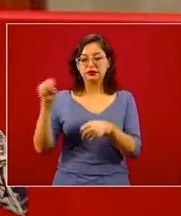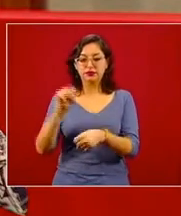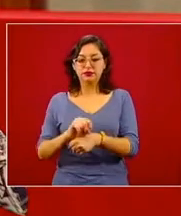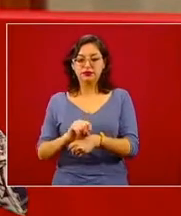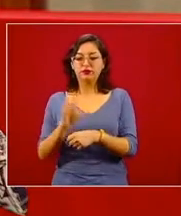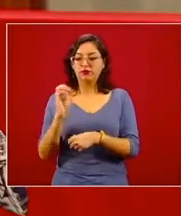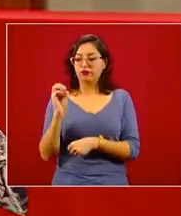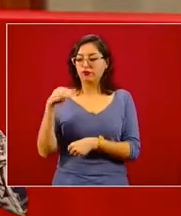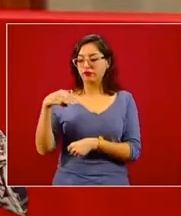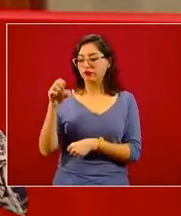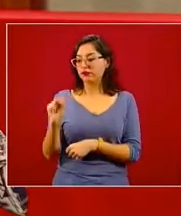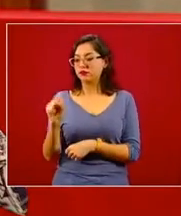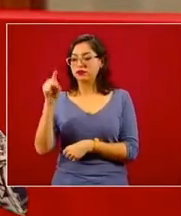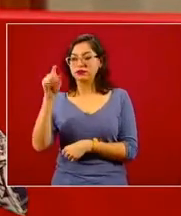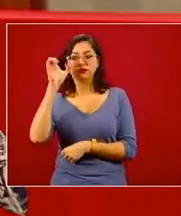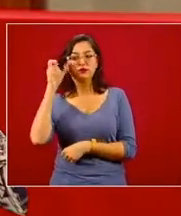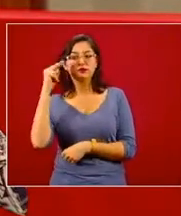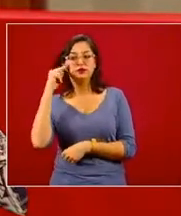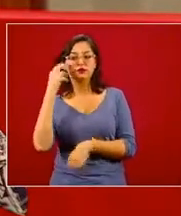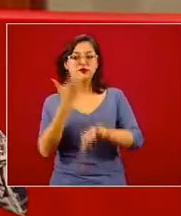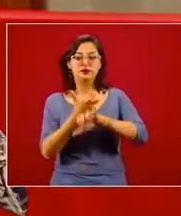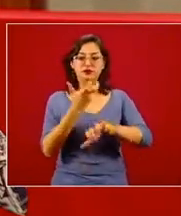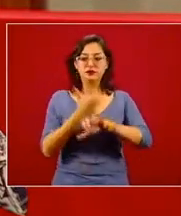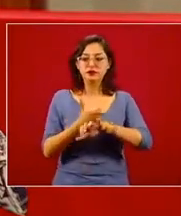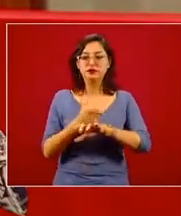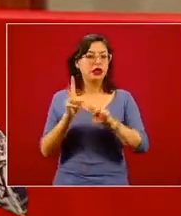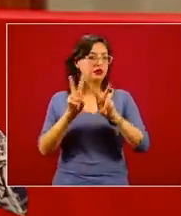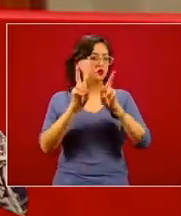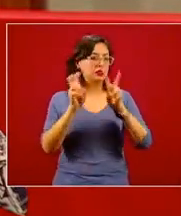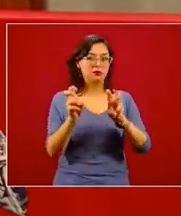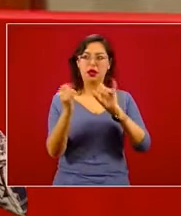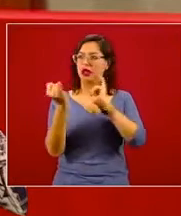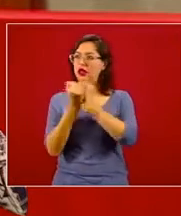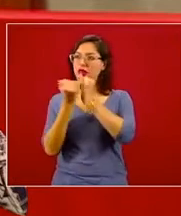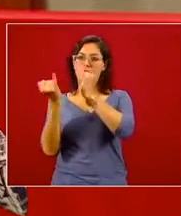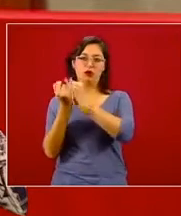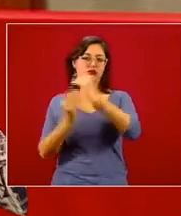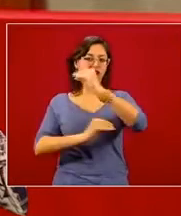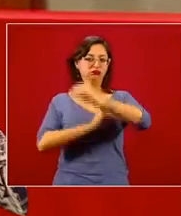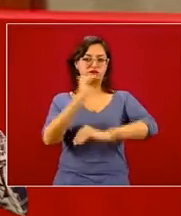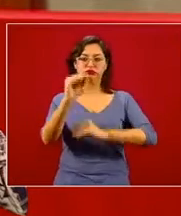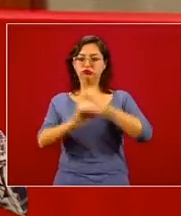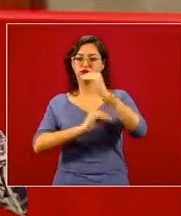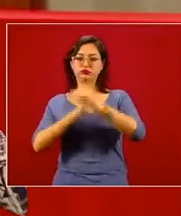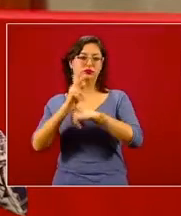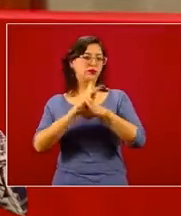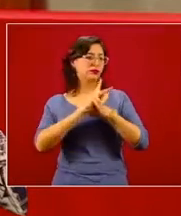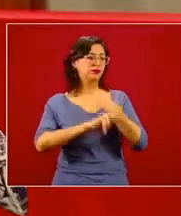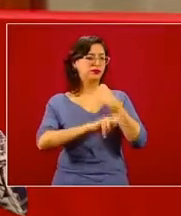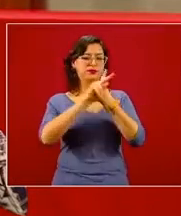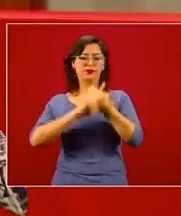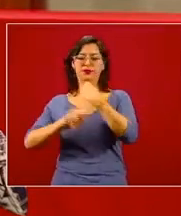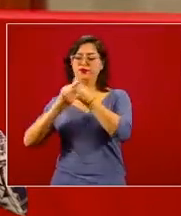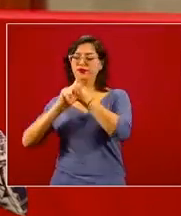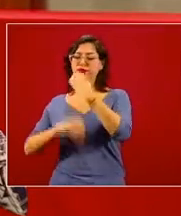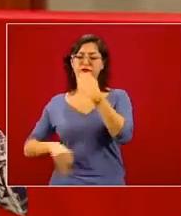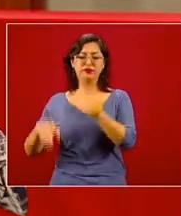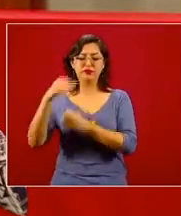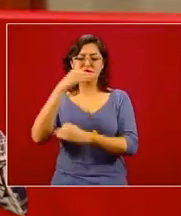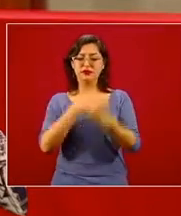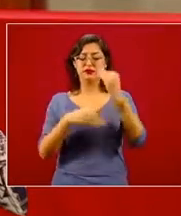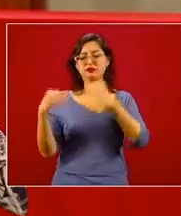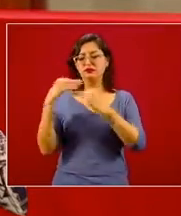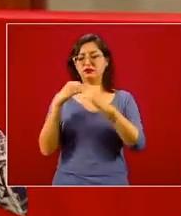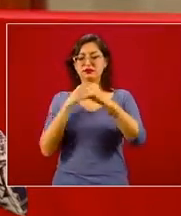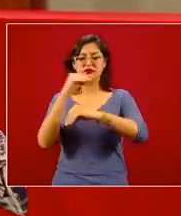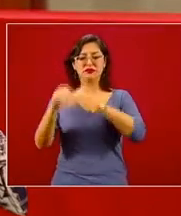stoplight. Following up to Poncho and Alejandro, we had a very big debate at the WHO between